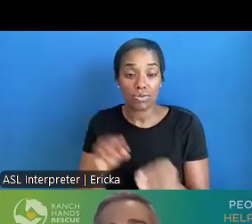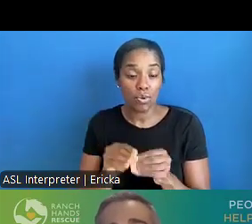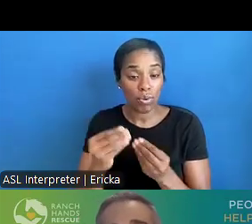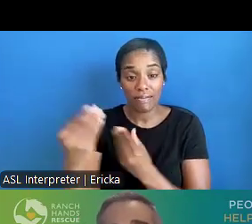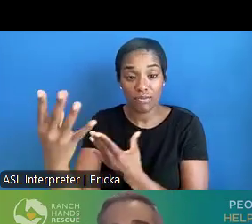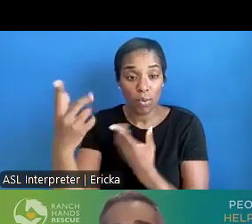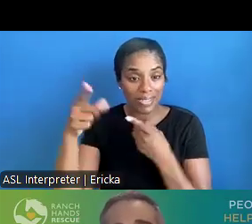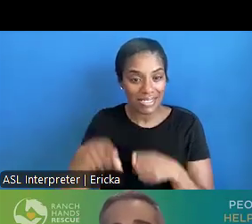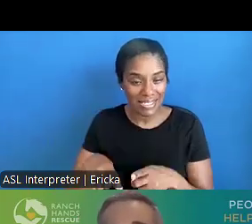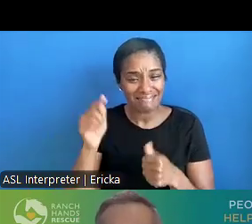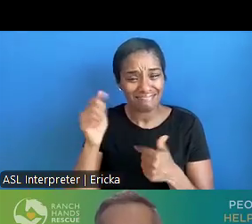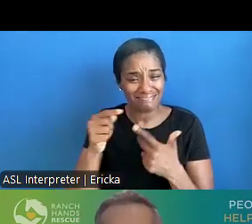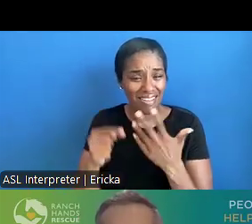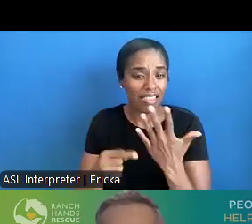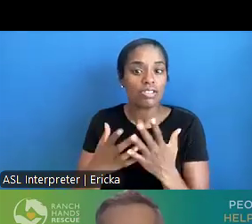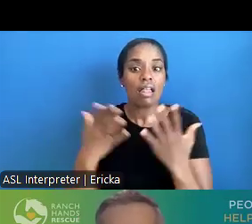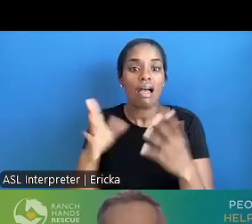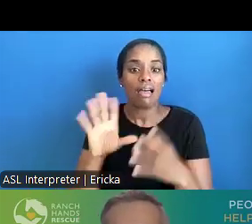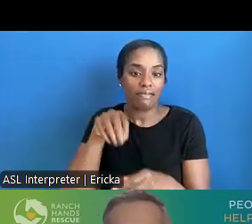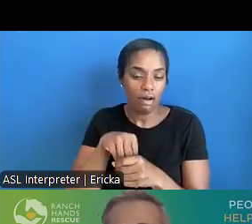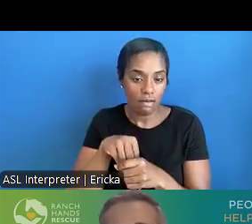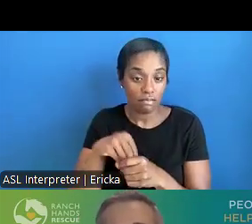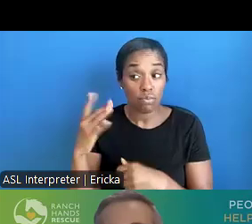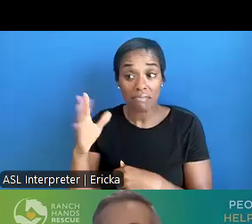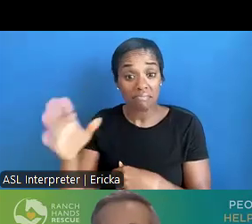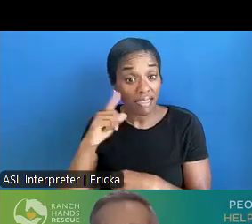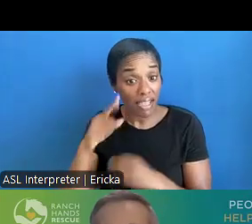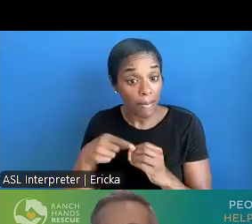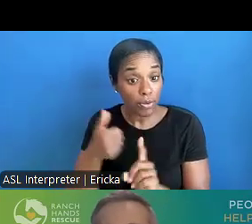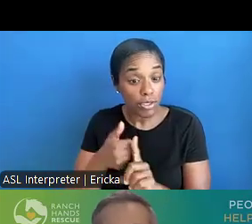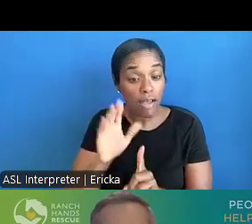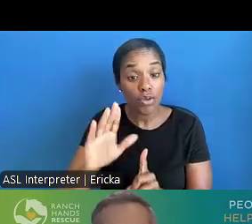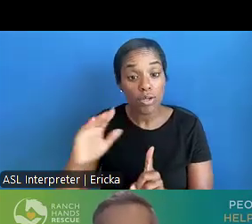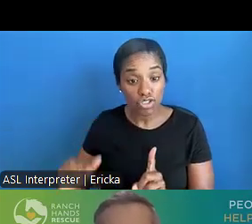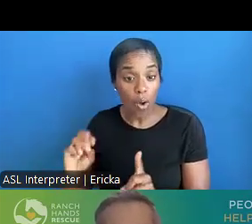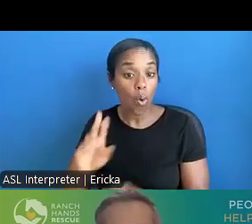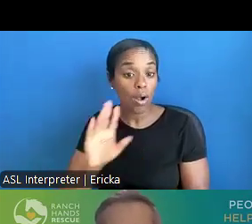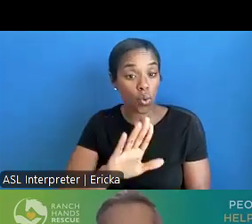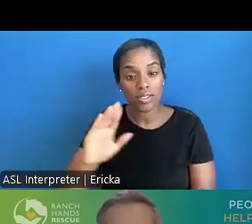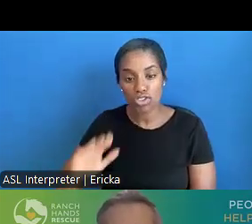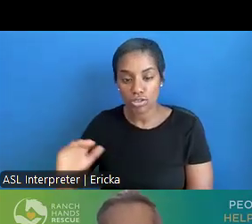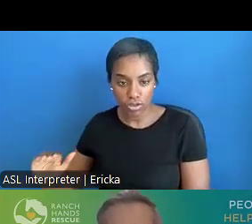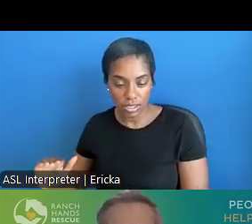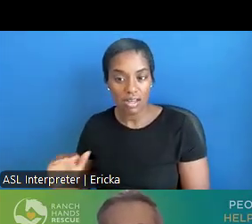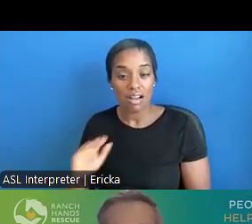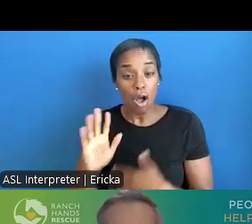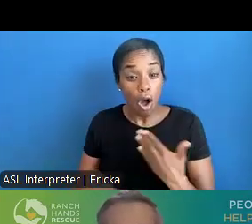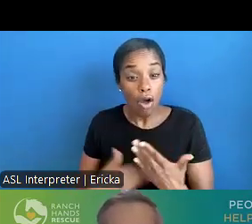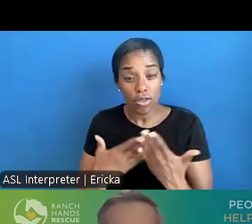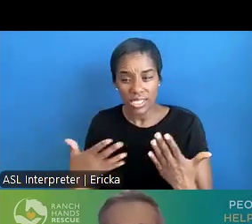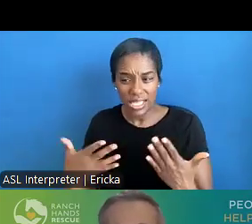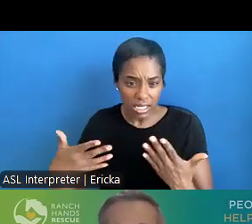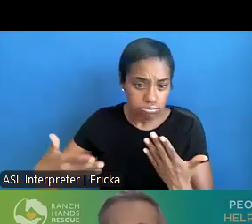into this because, again, if you think about your own childhood or your own children, all those things that came around you in the course